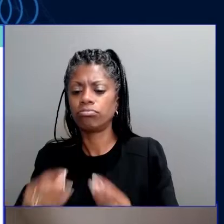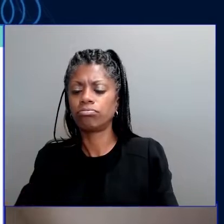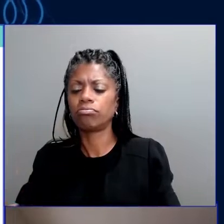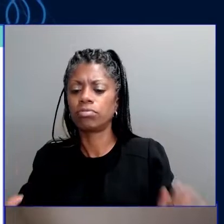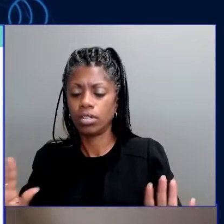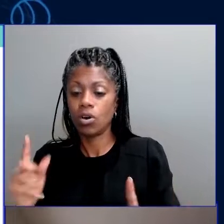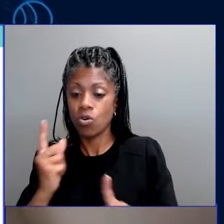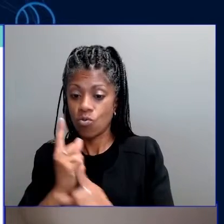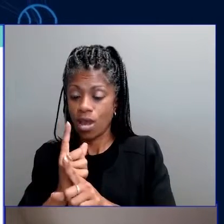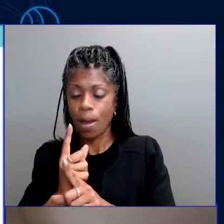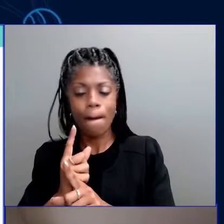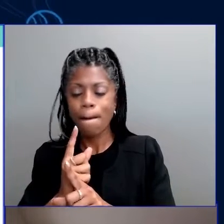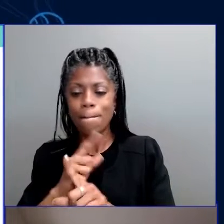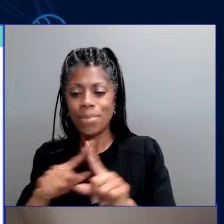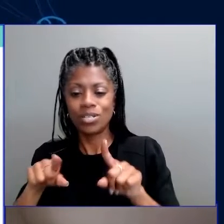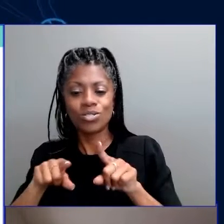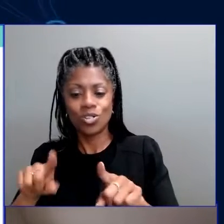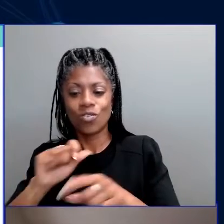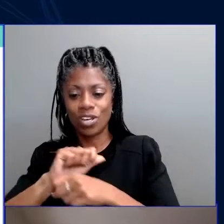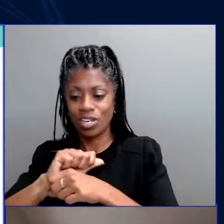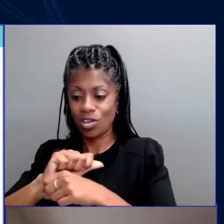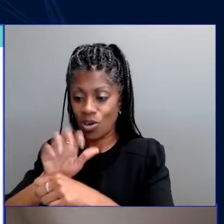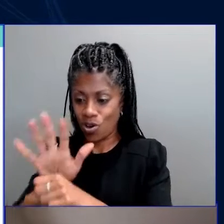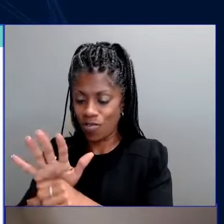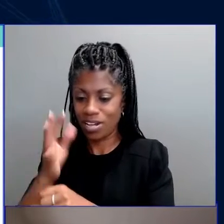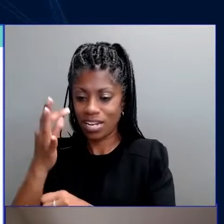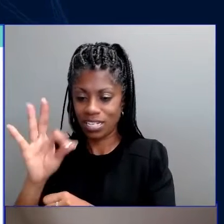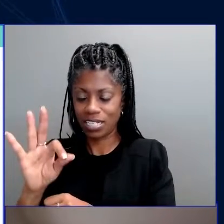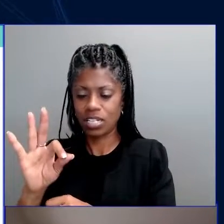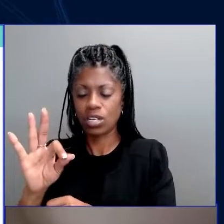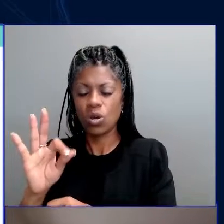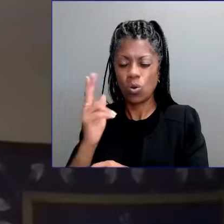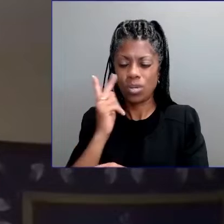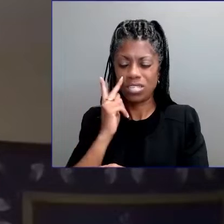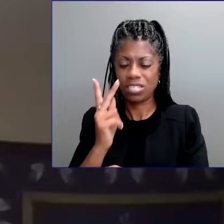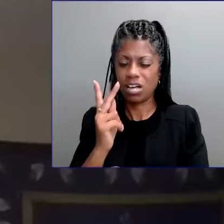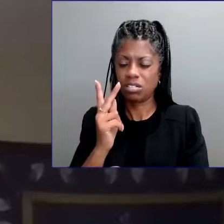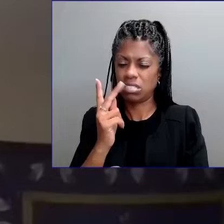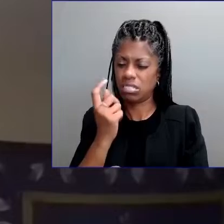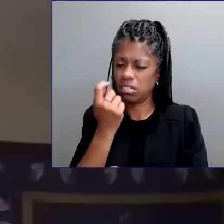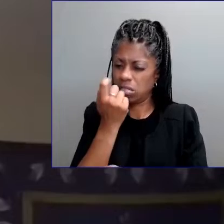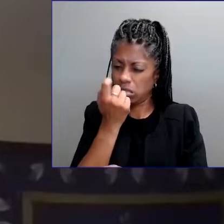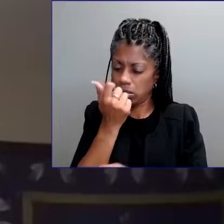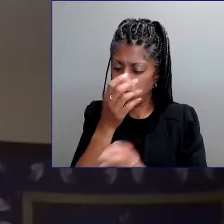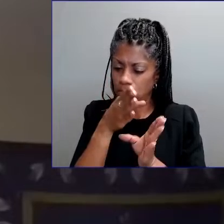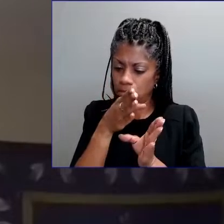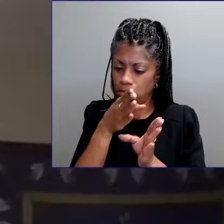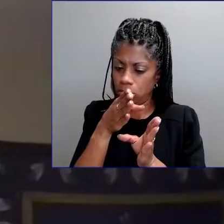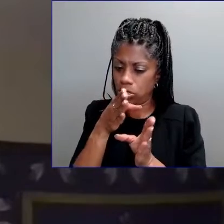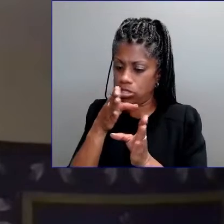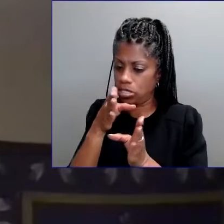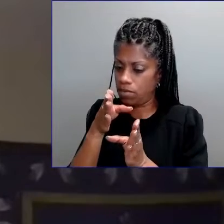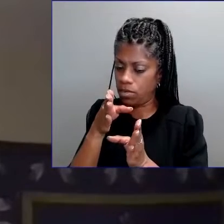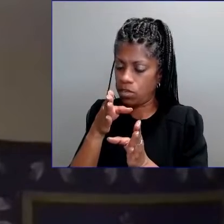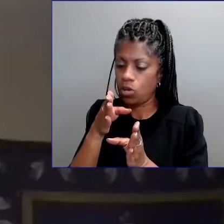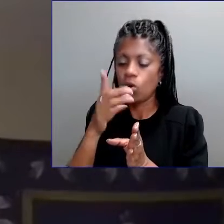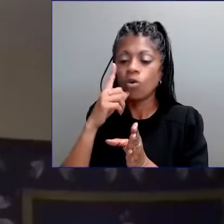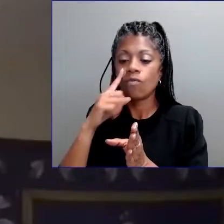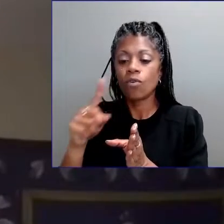slight societal shift towards access, but not because disabled people have always needed these